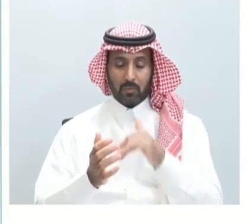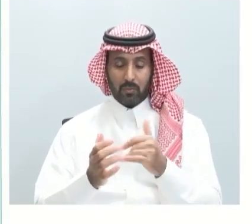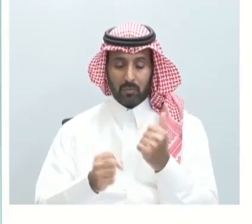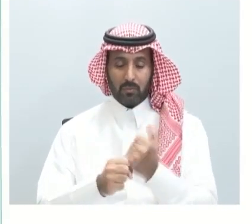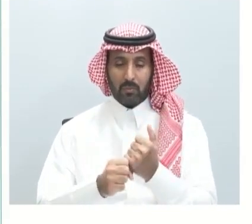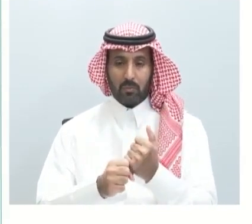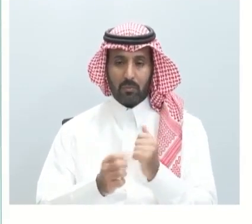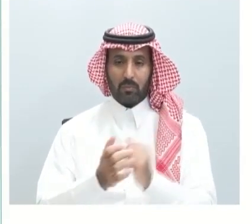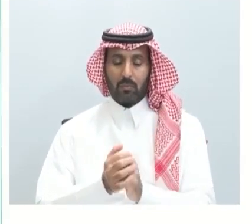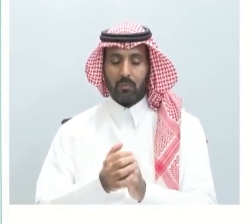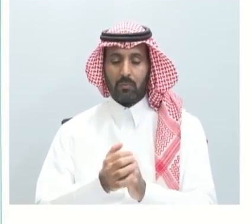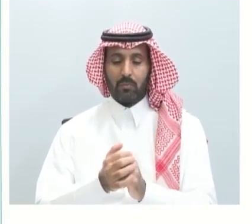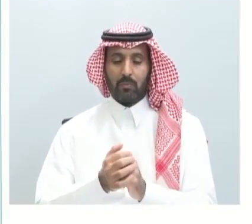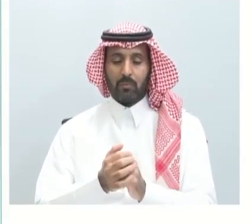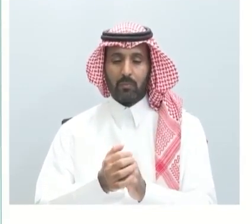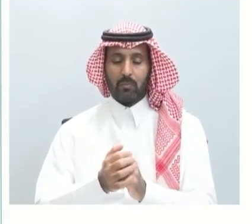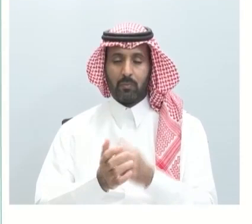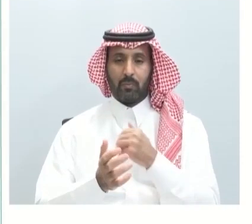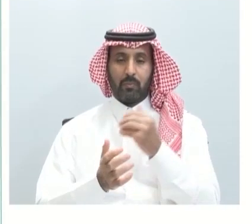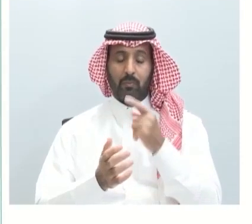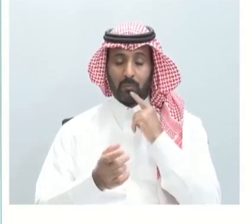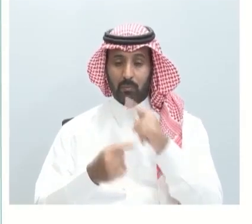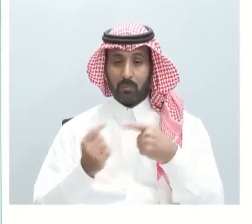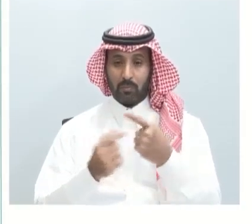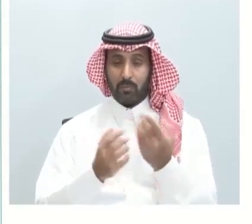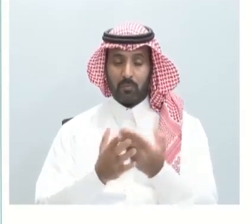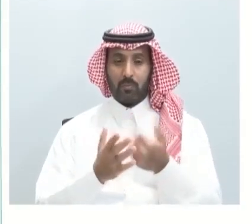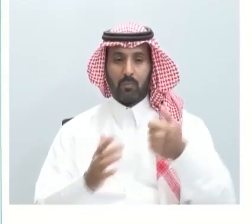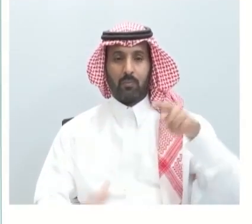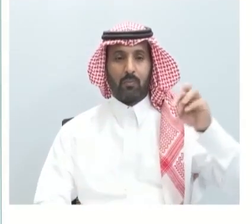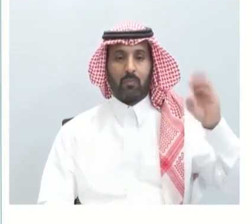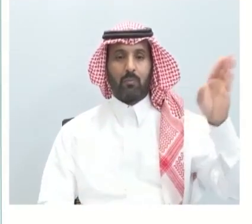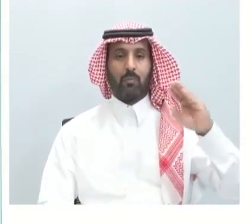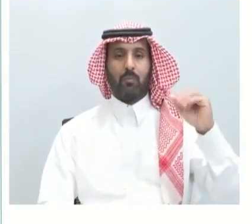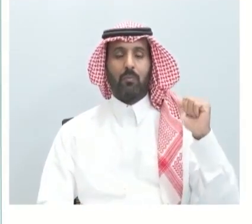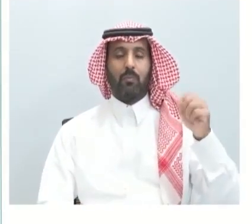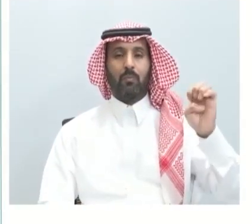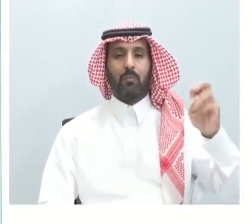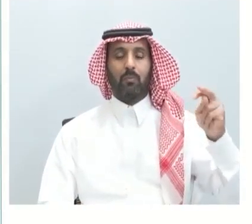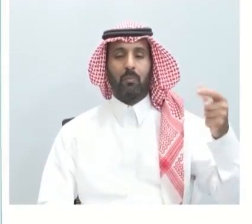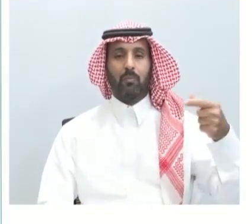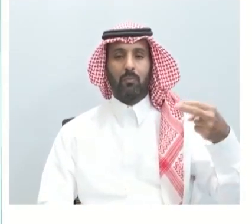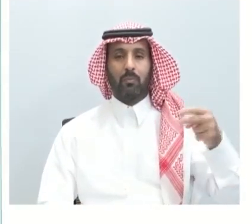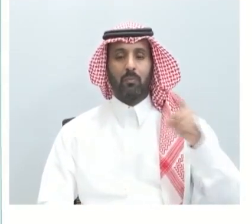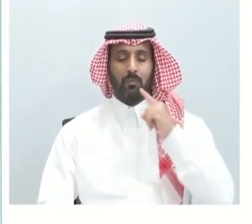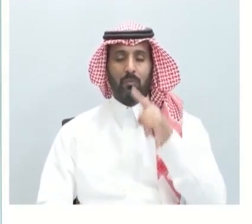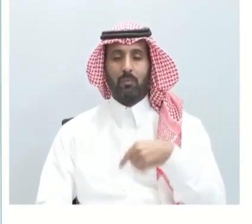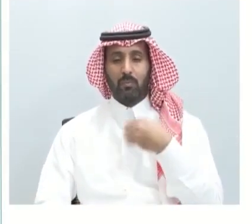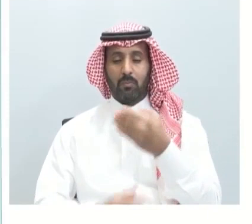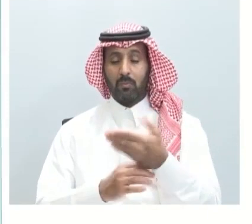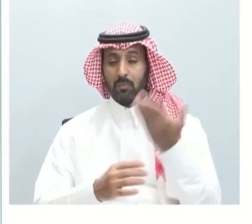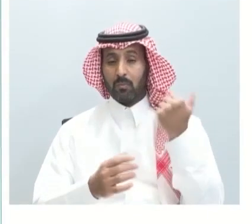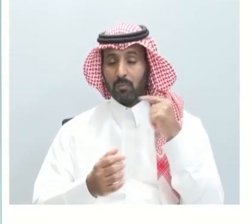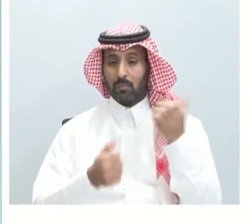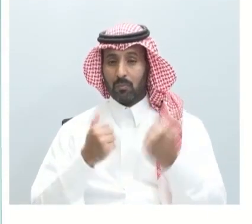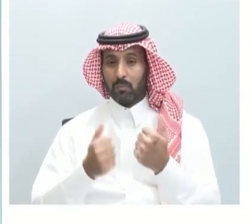go on a trip. So now that we have revised two and enough, let's get back to our exercise here.